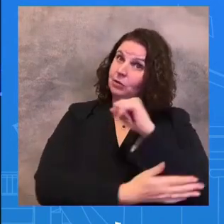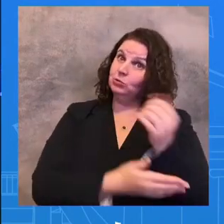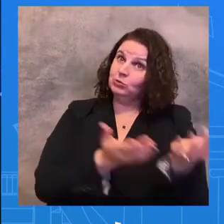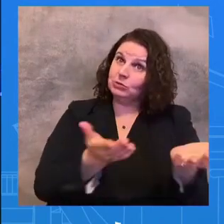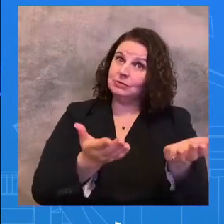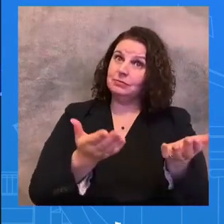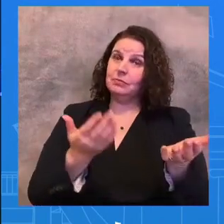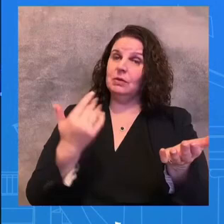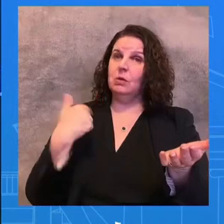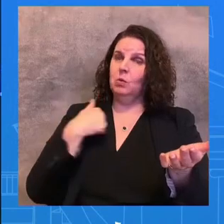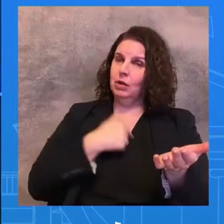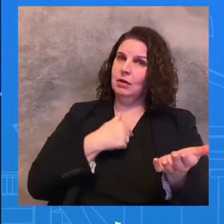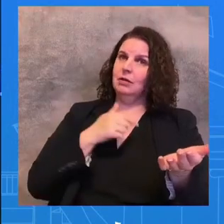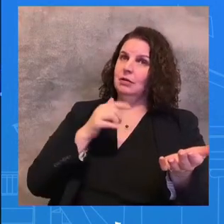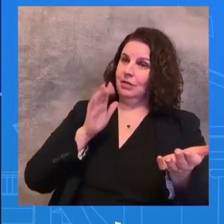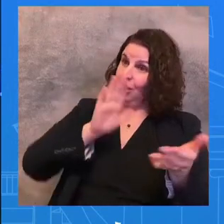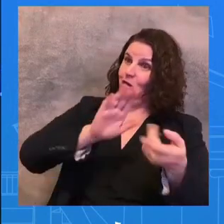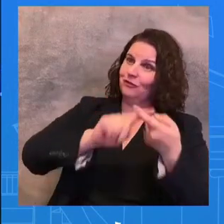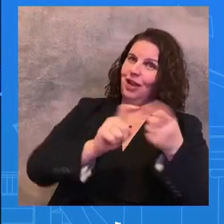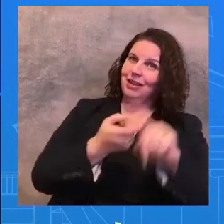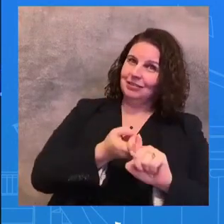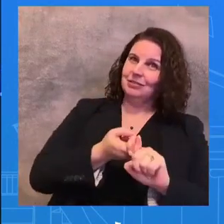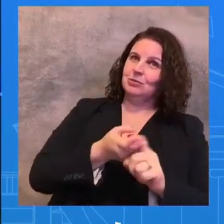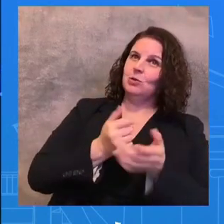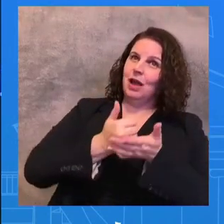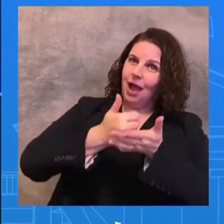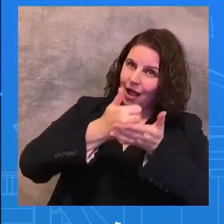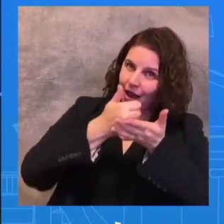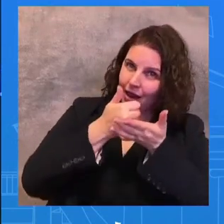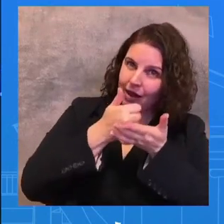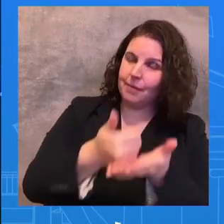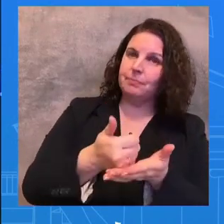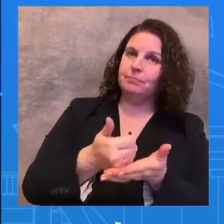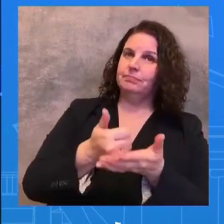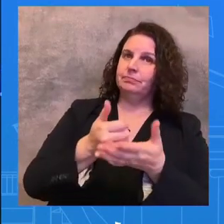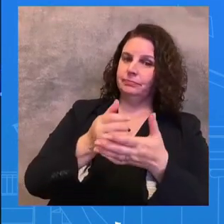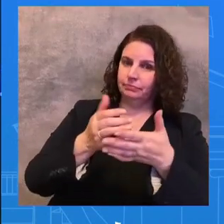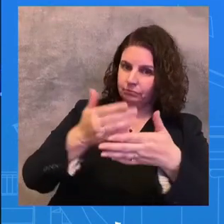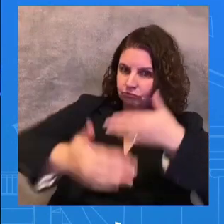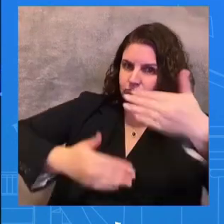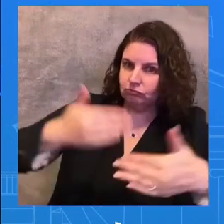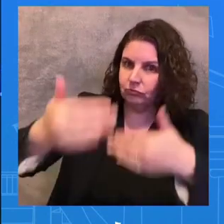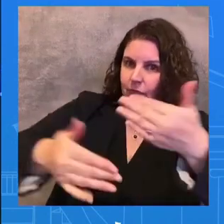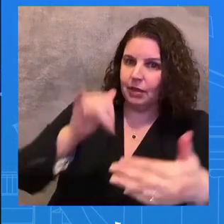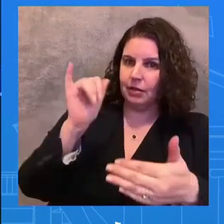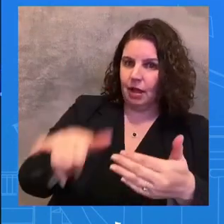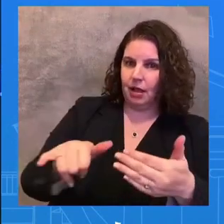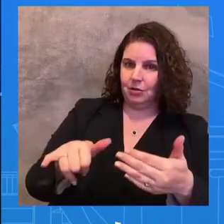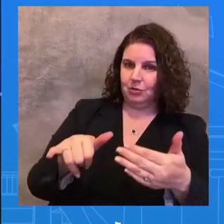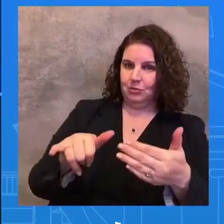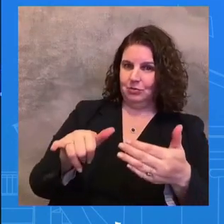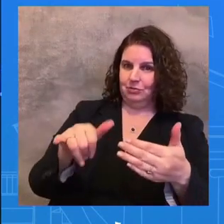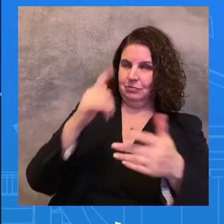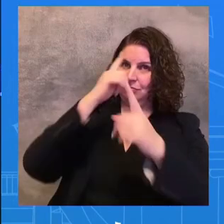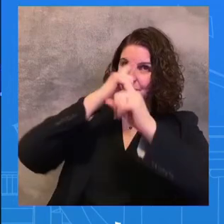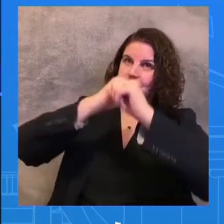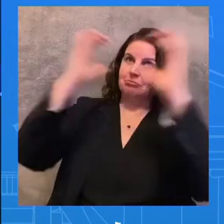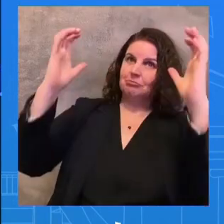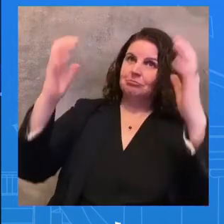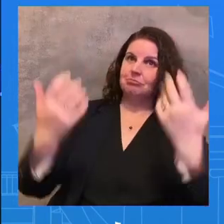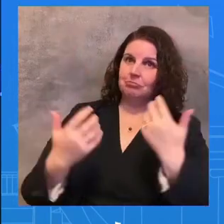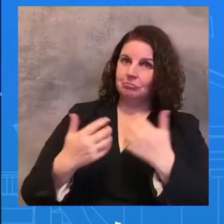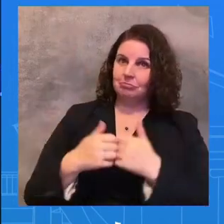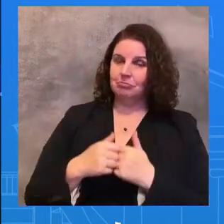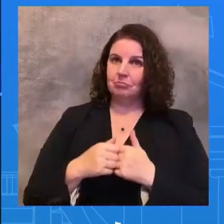in place to drive down that road. That's what the President has done throughout his career. It's what he's done as President, and it's what we'll continue to do.